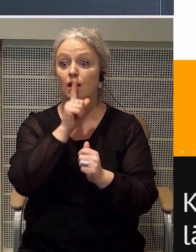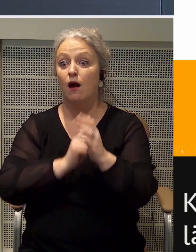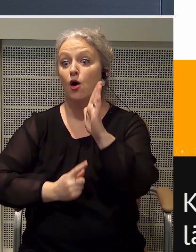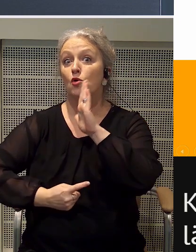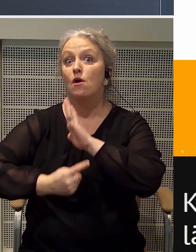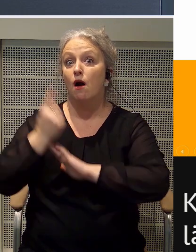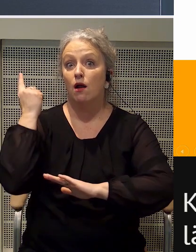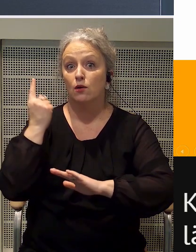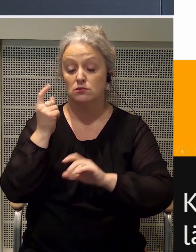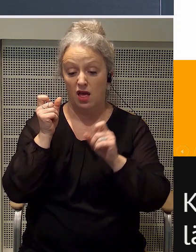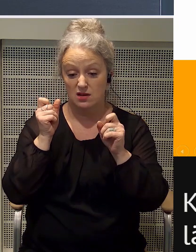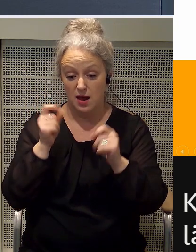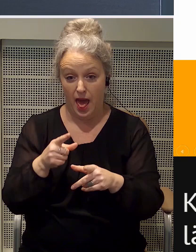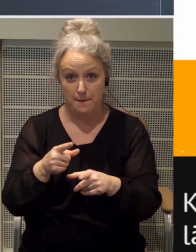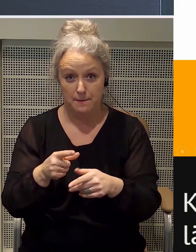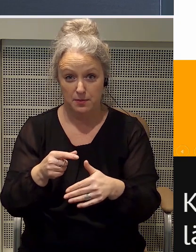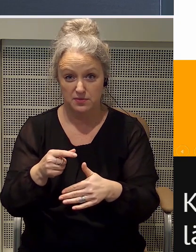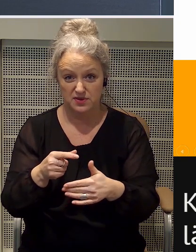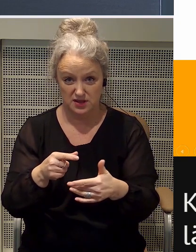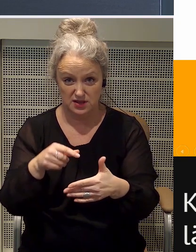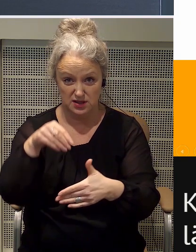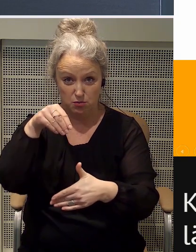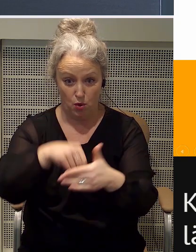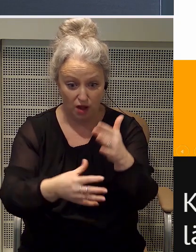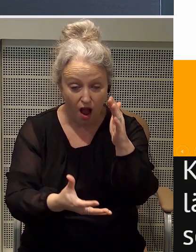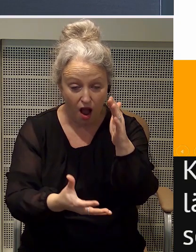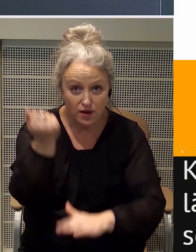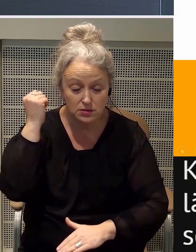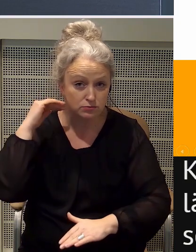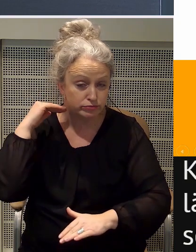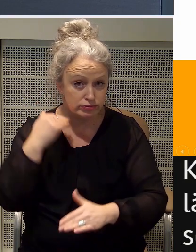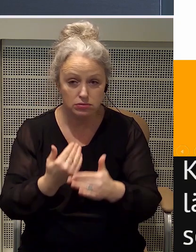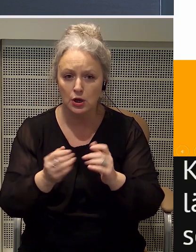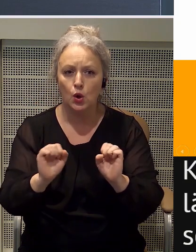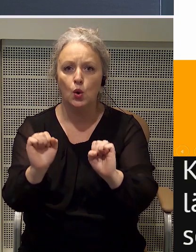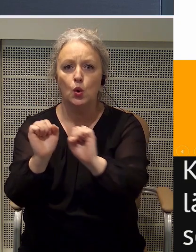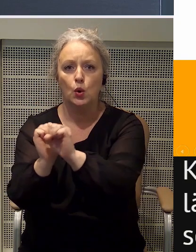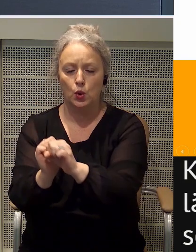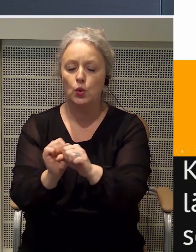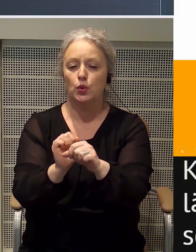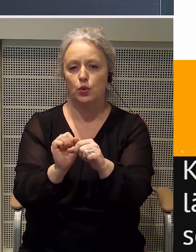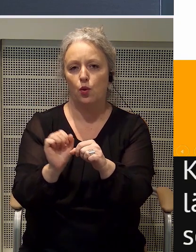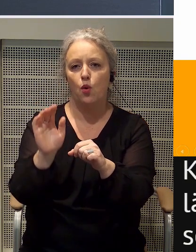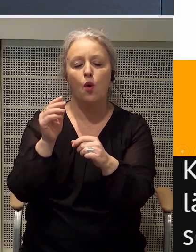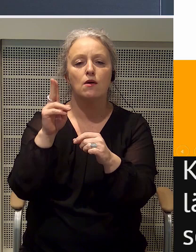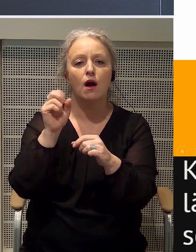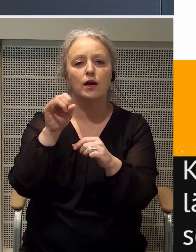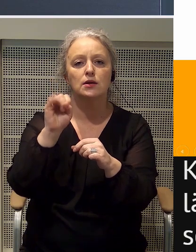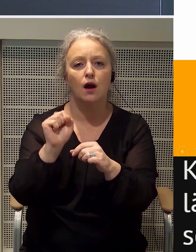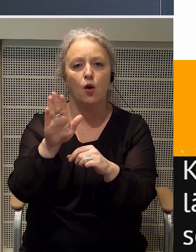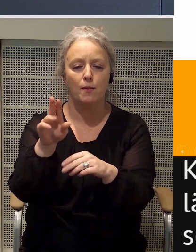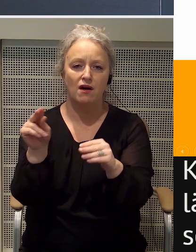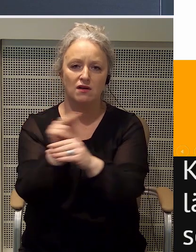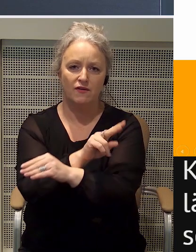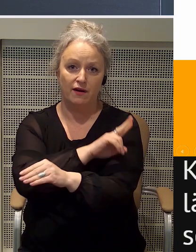but unfortunately it went into junk mail. When we finally saw it